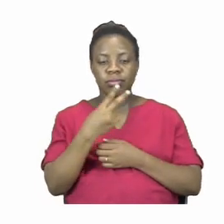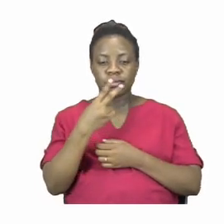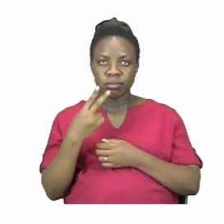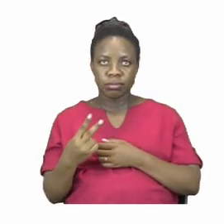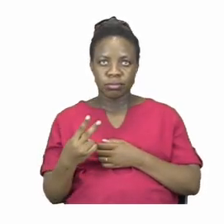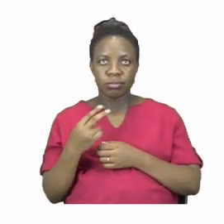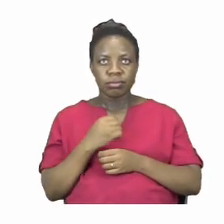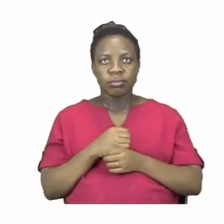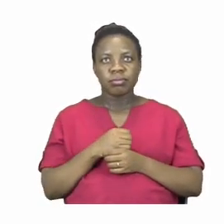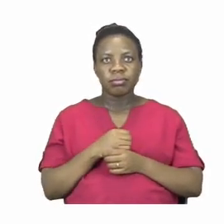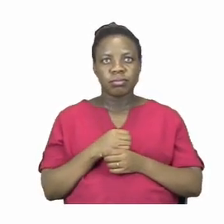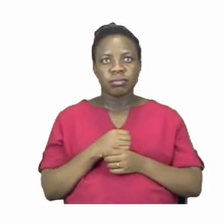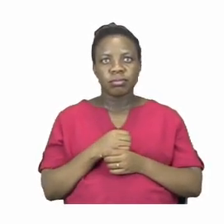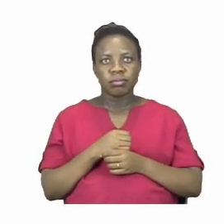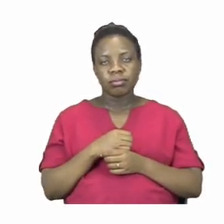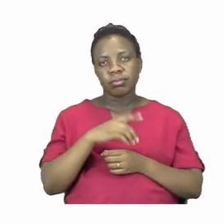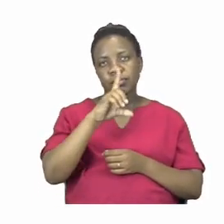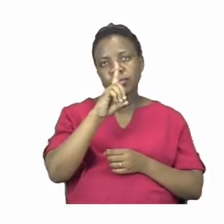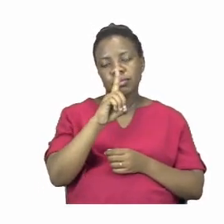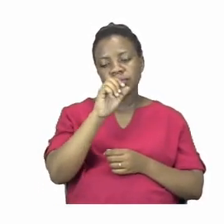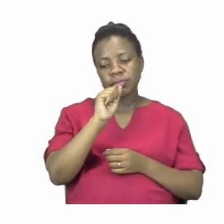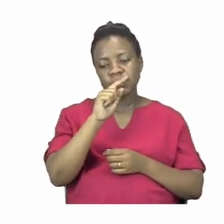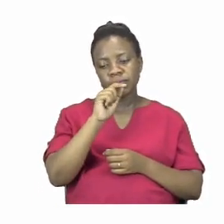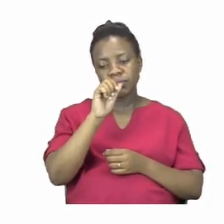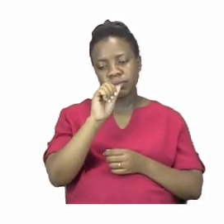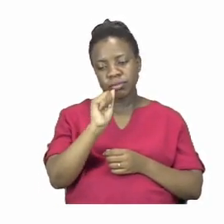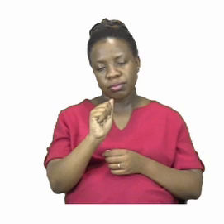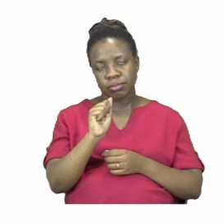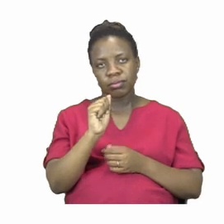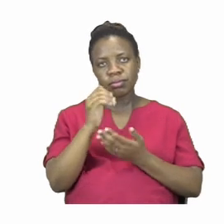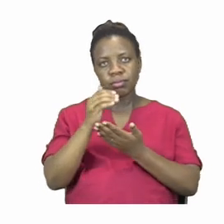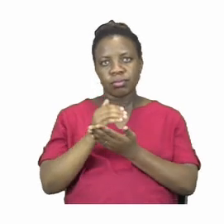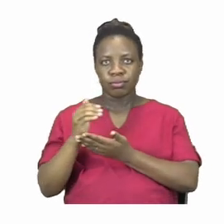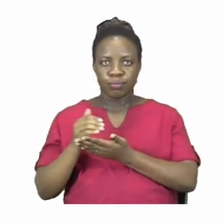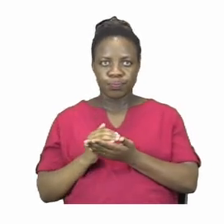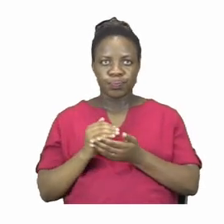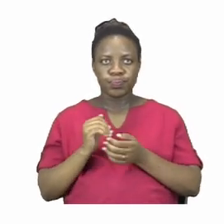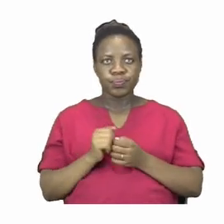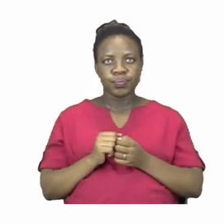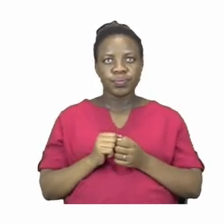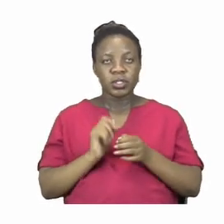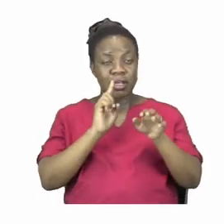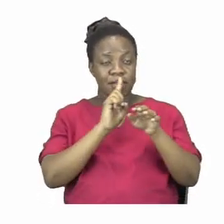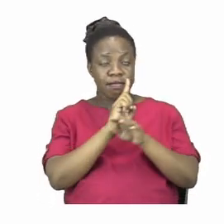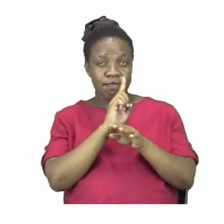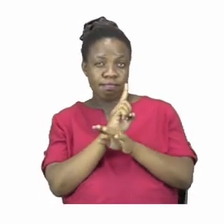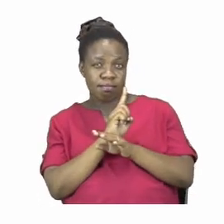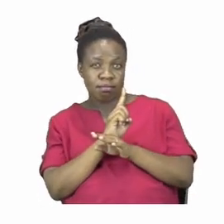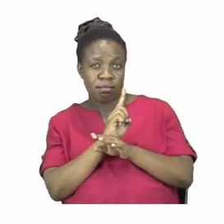here, we are doing data handling. Number 1 says you have to look at the weather conditions